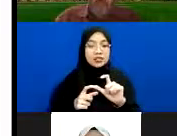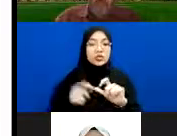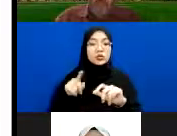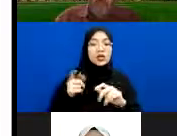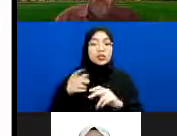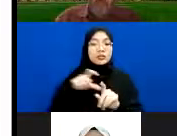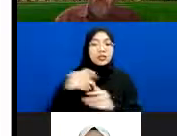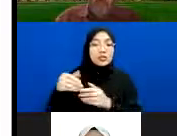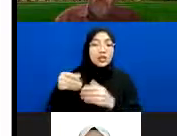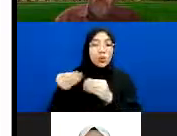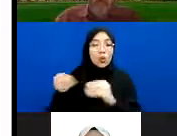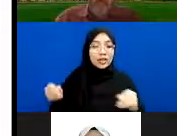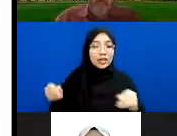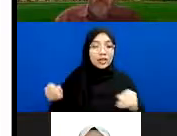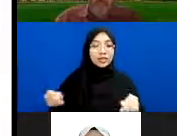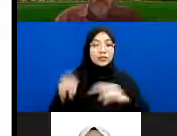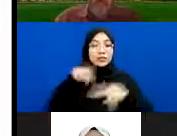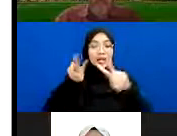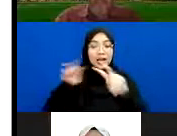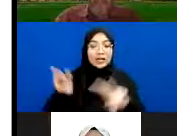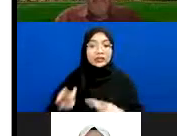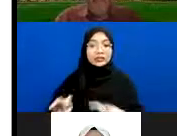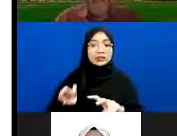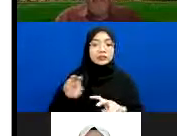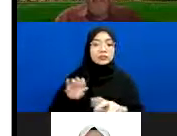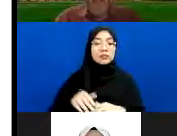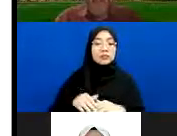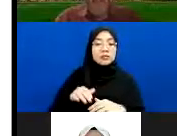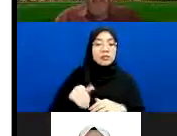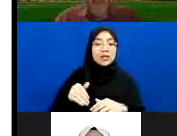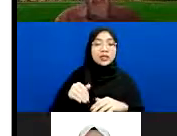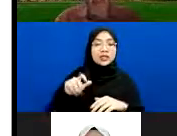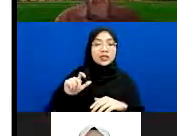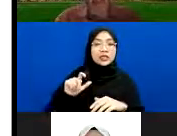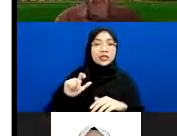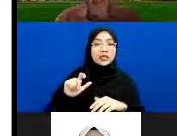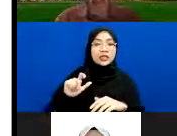while the qualitative data will be analyzed using the open coding method.